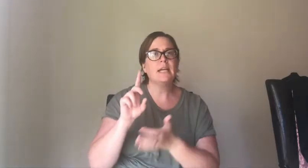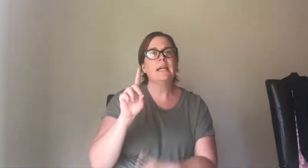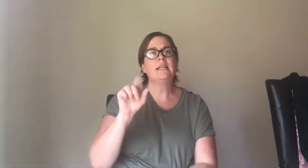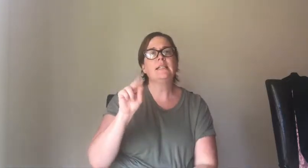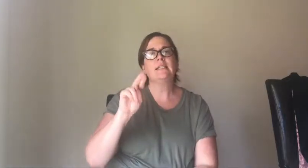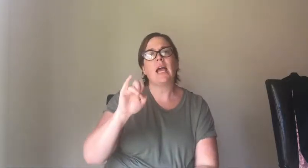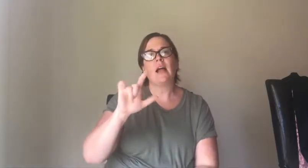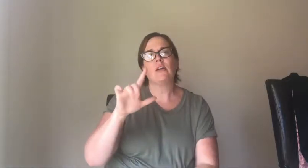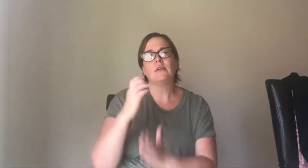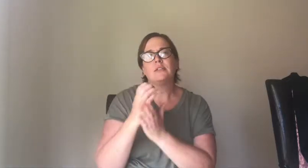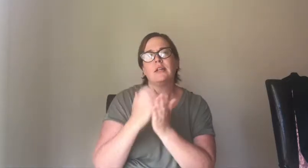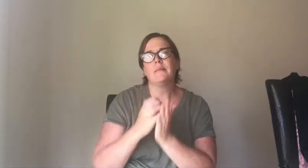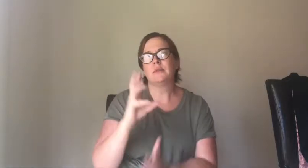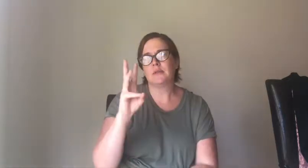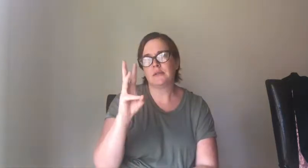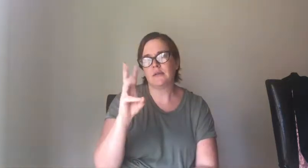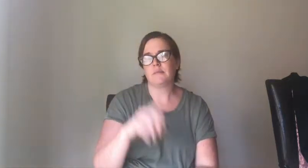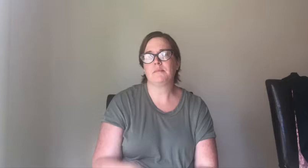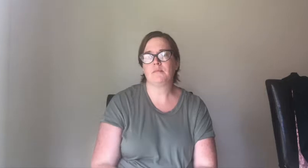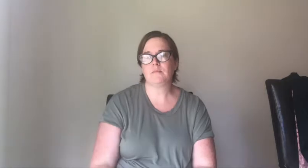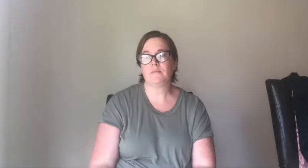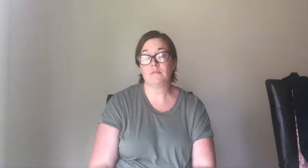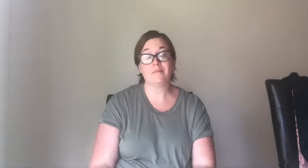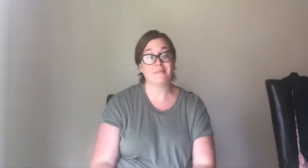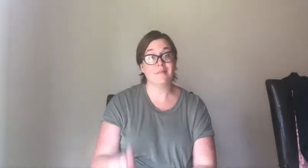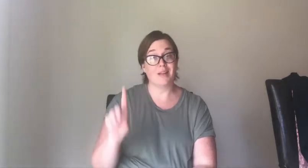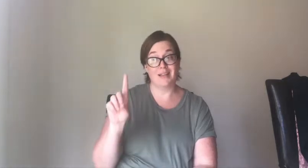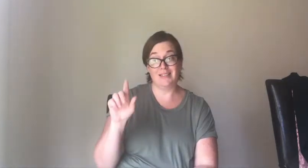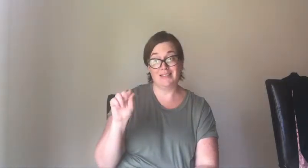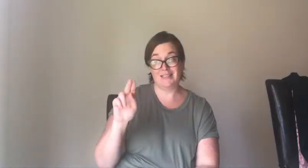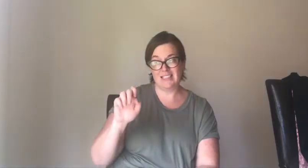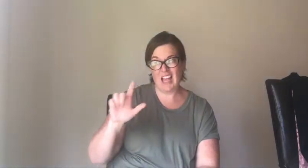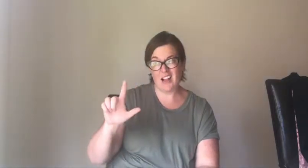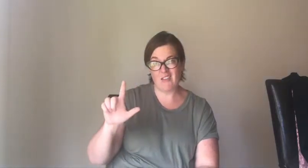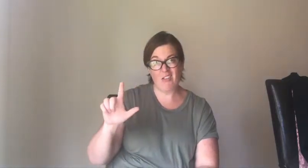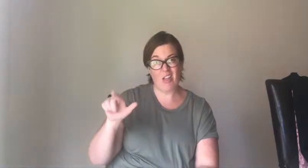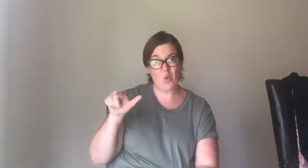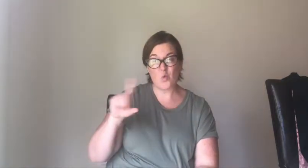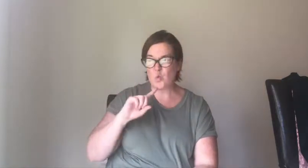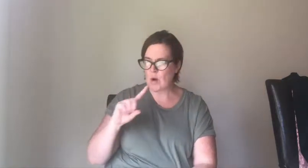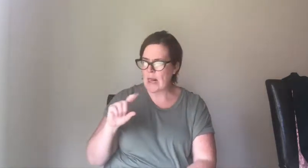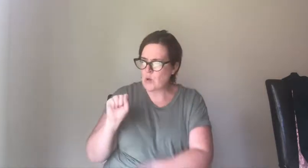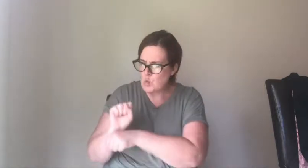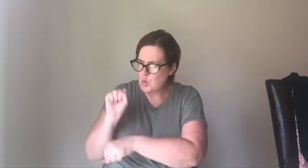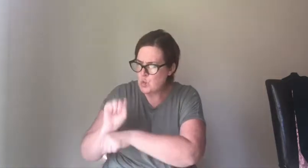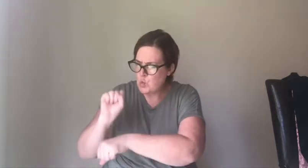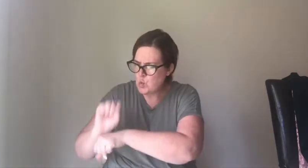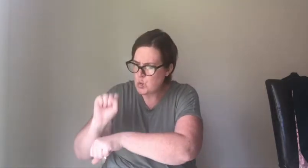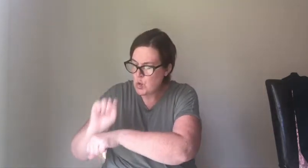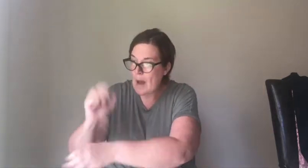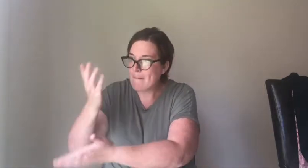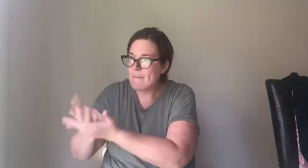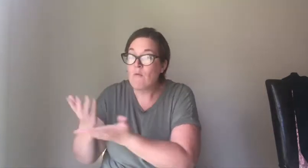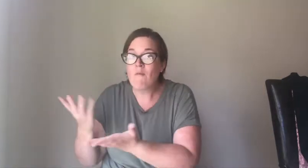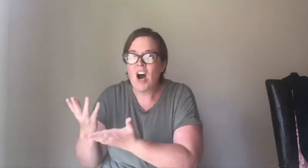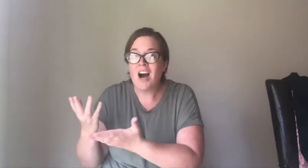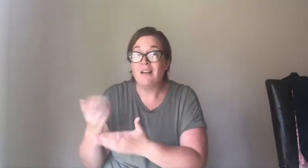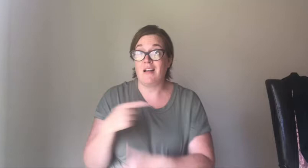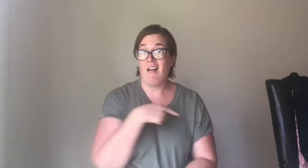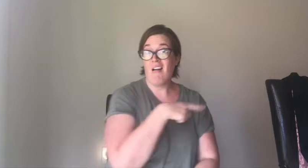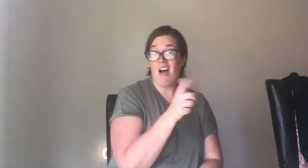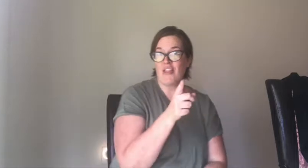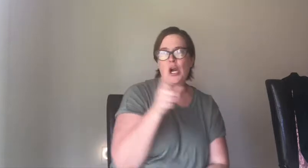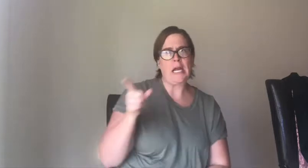that Daniel, who is a Jewish exile, is what he is. He rises to a position of prominence and influence in this new